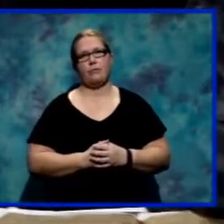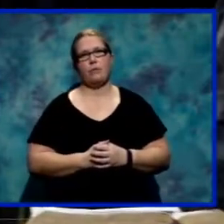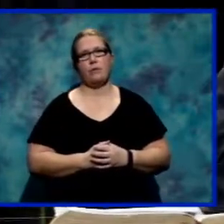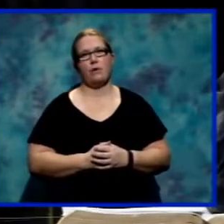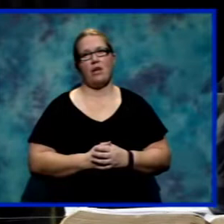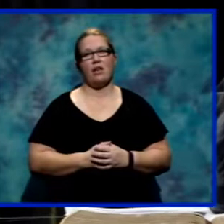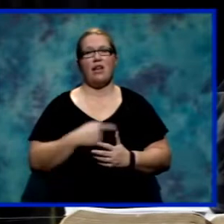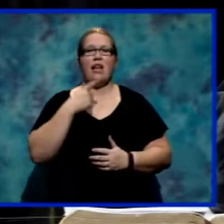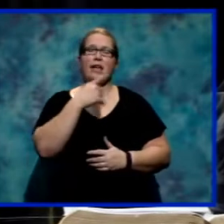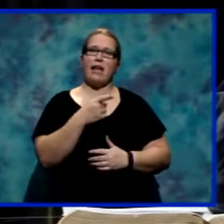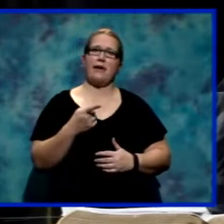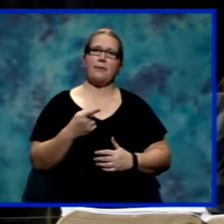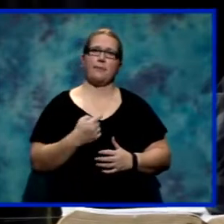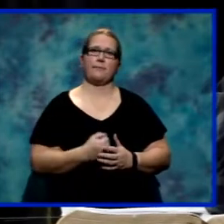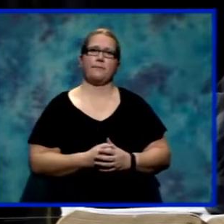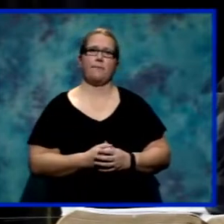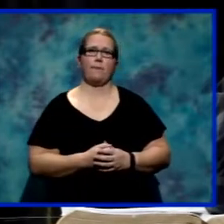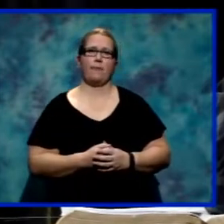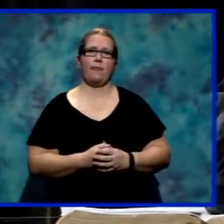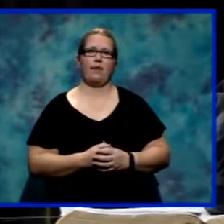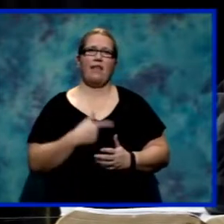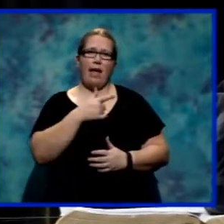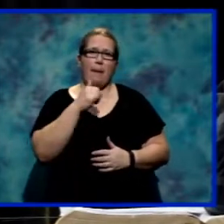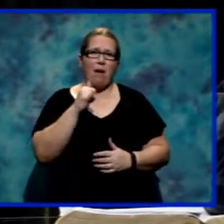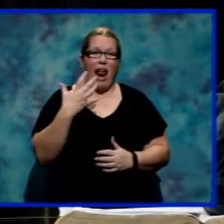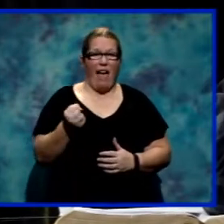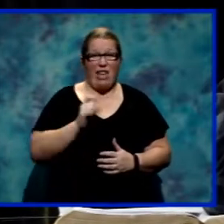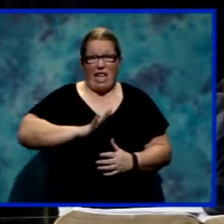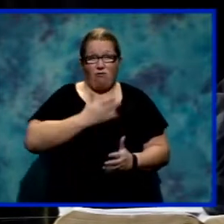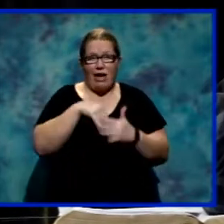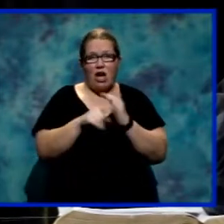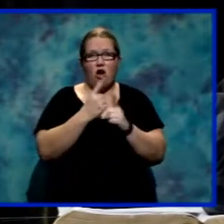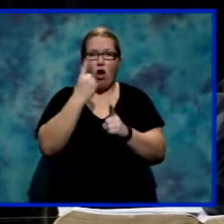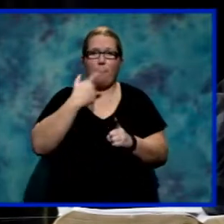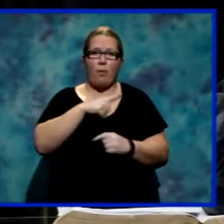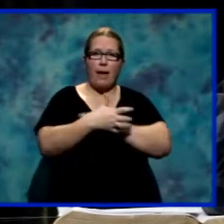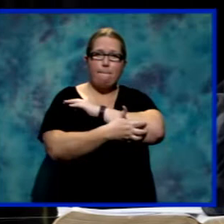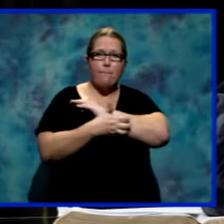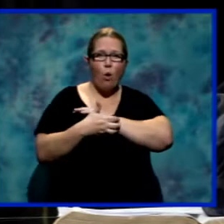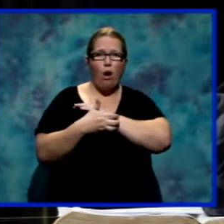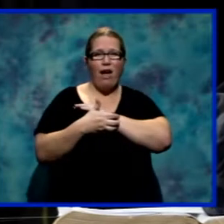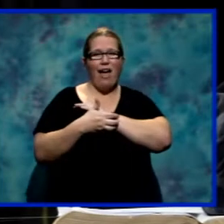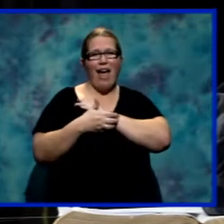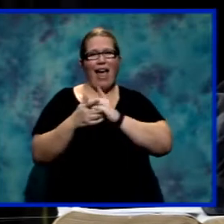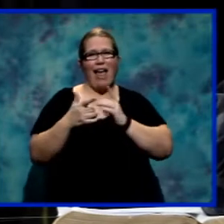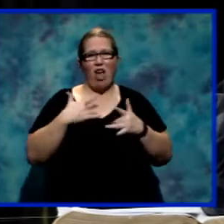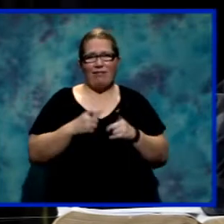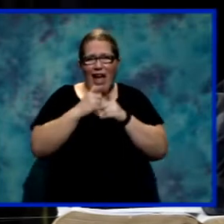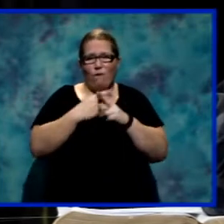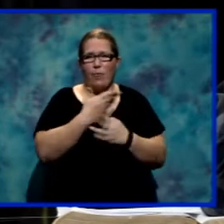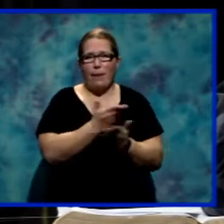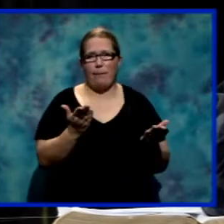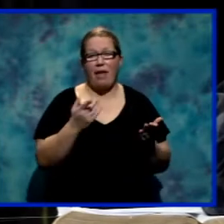Look, they might have an initial interest in God because they're poor and because life is so tough.